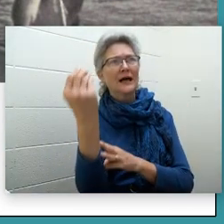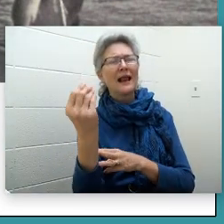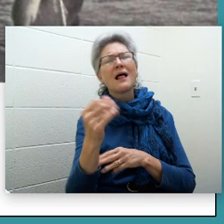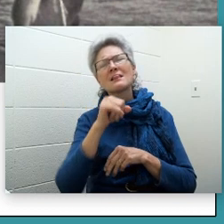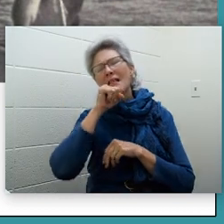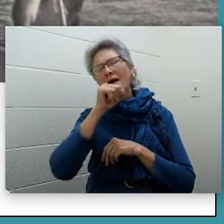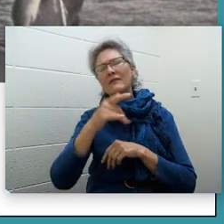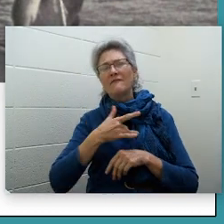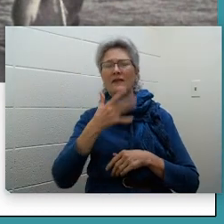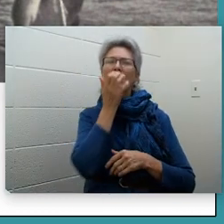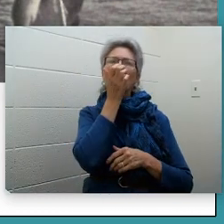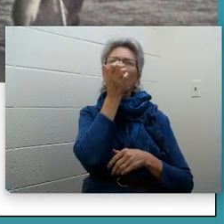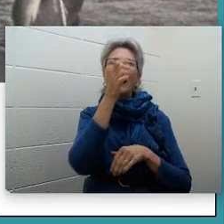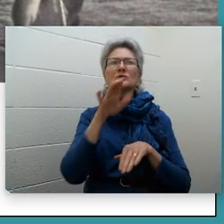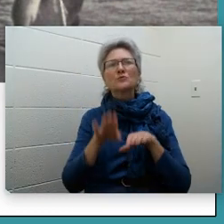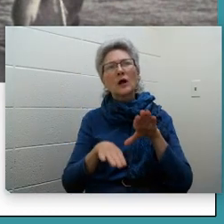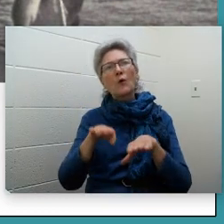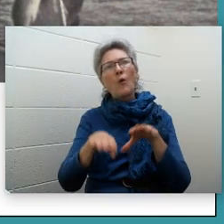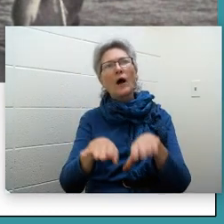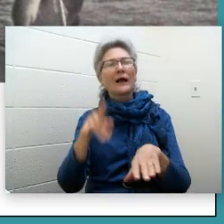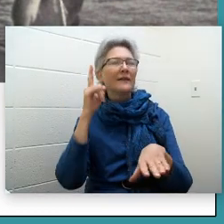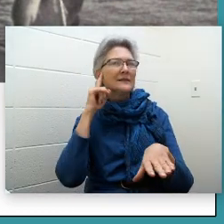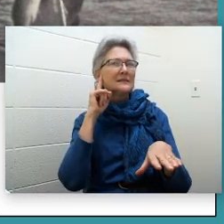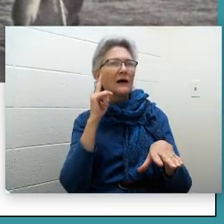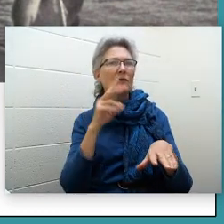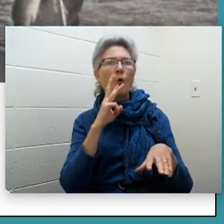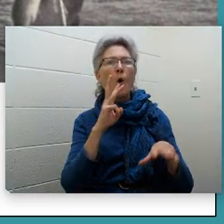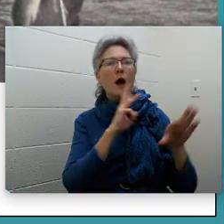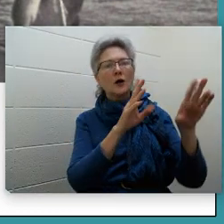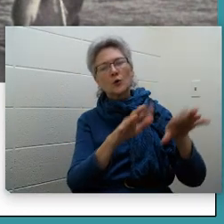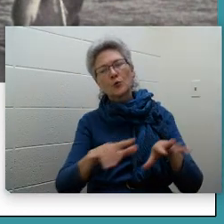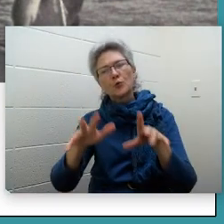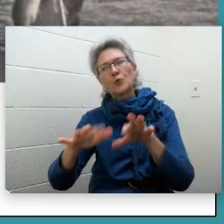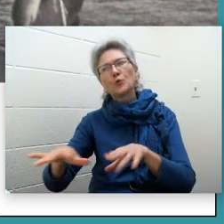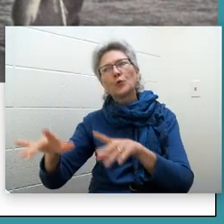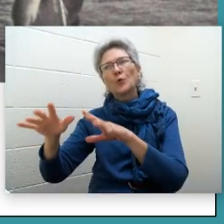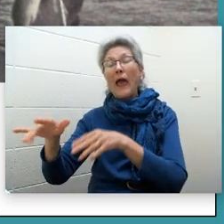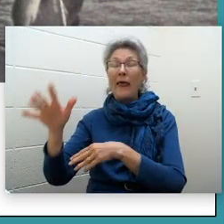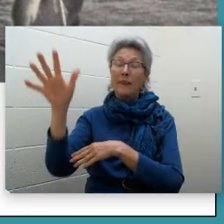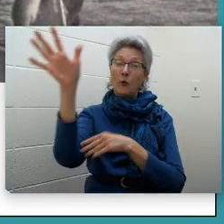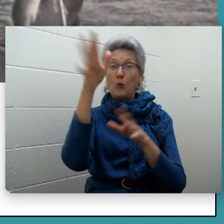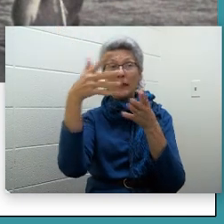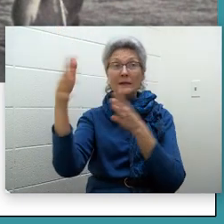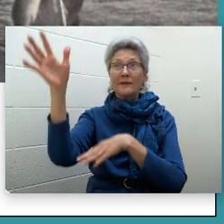under my feet and the sound of running streams by my side. The hum of the wind in the